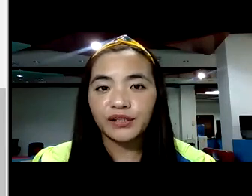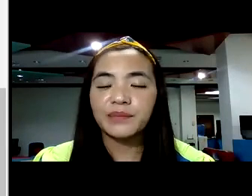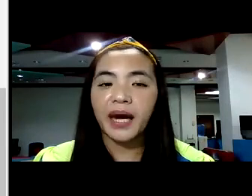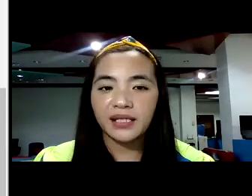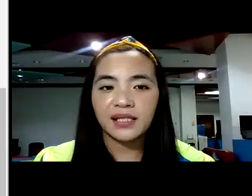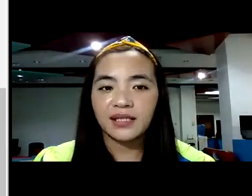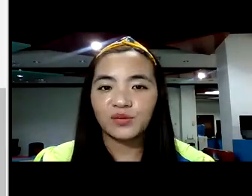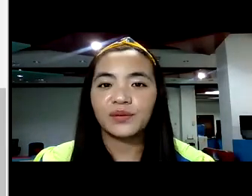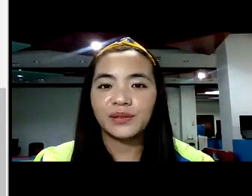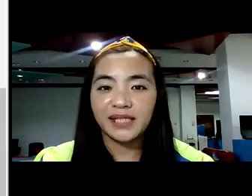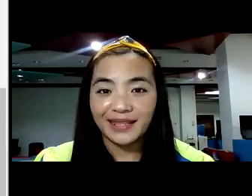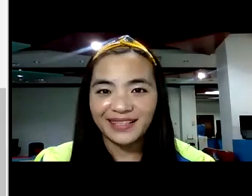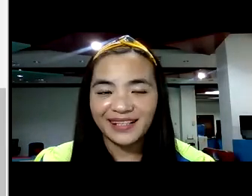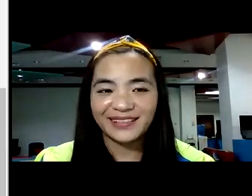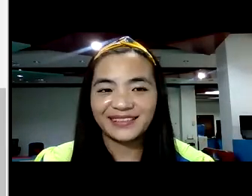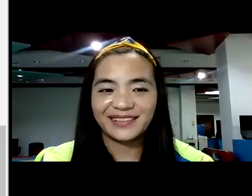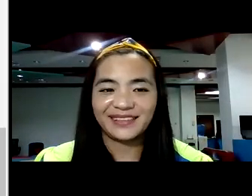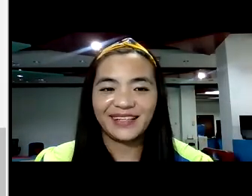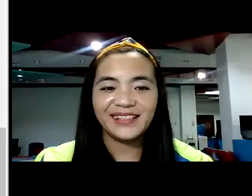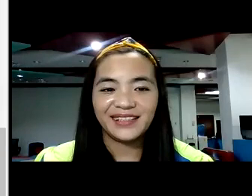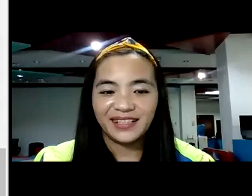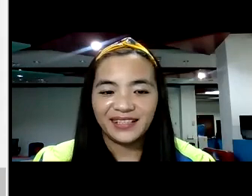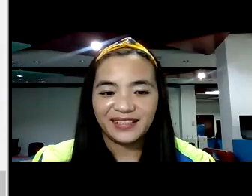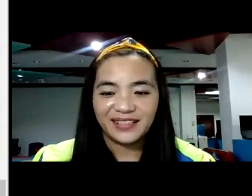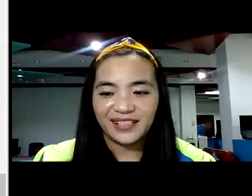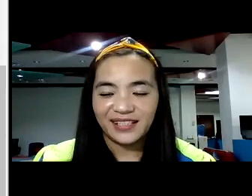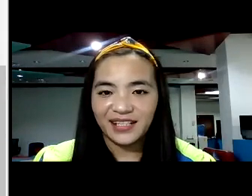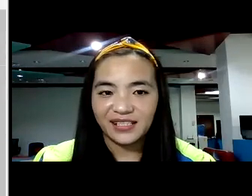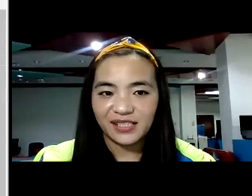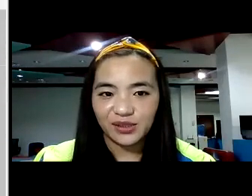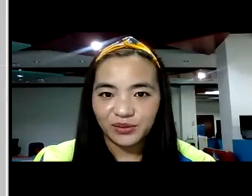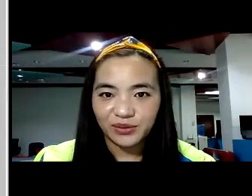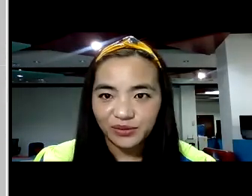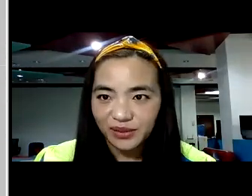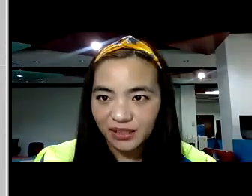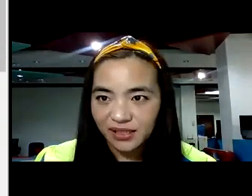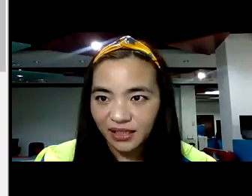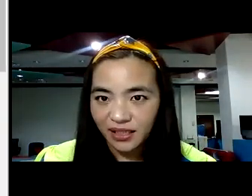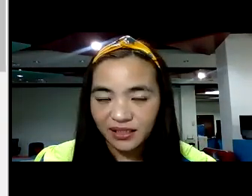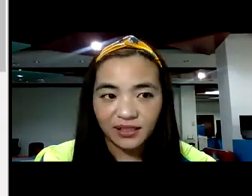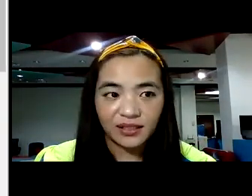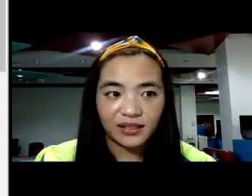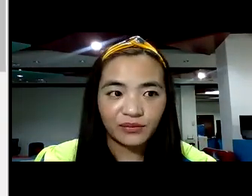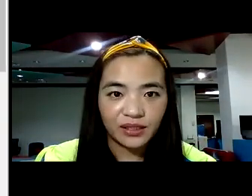part of the magazine that we will be sending. Okay? Ayan. So